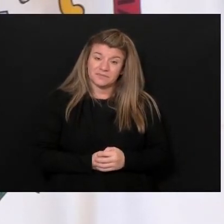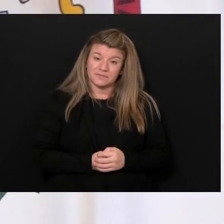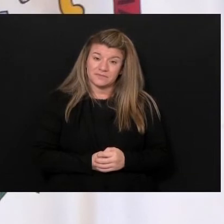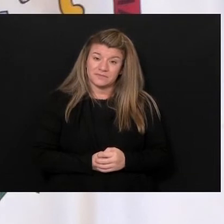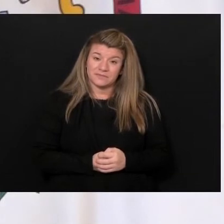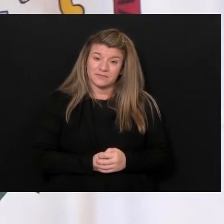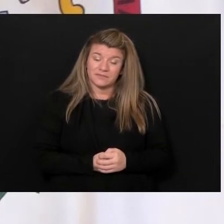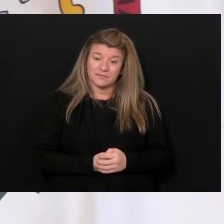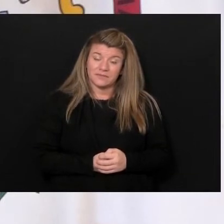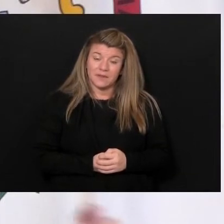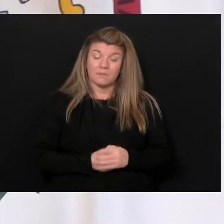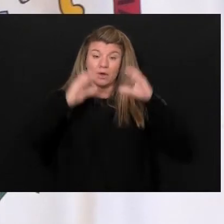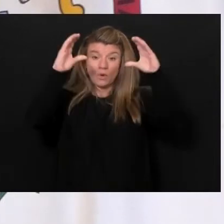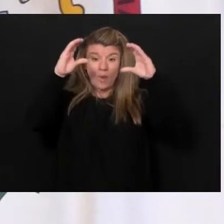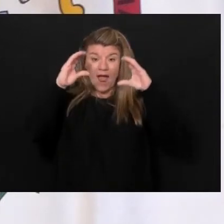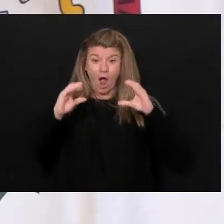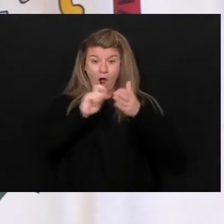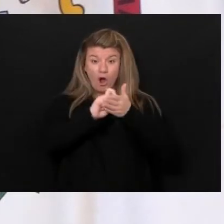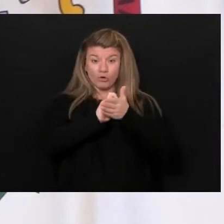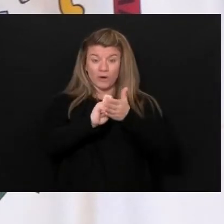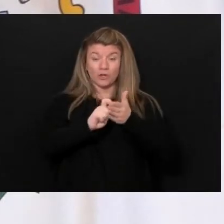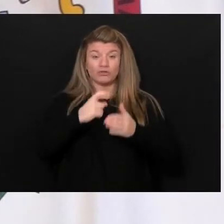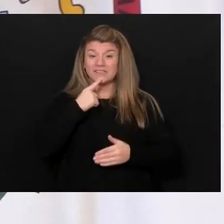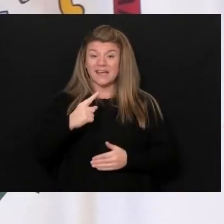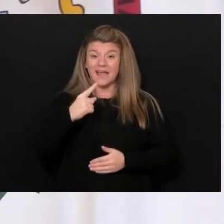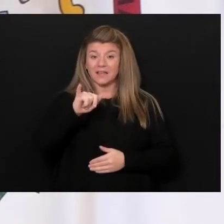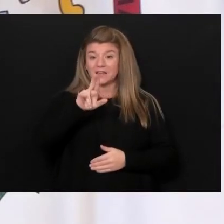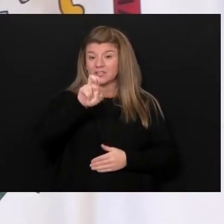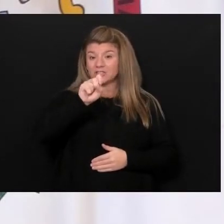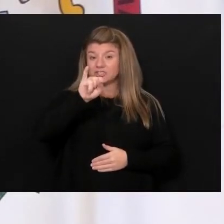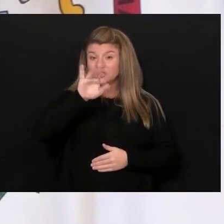Well, right under it, you ought to write, justice says no.